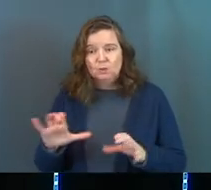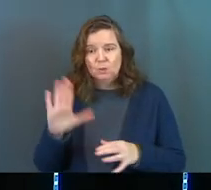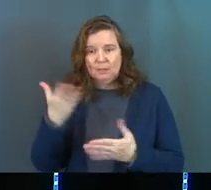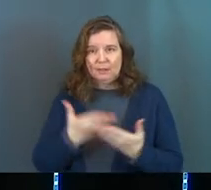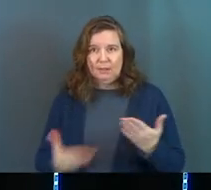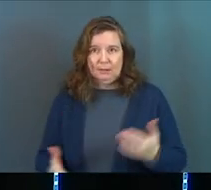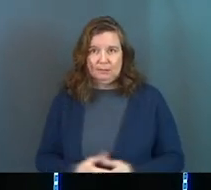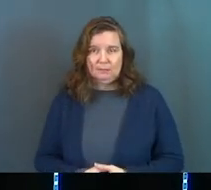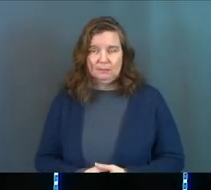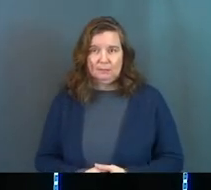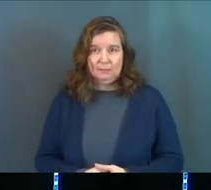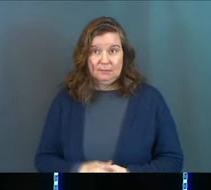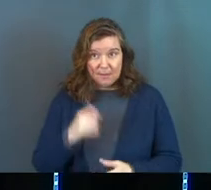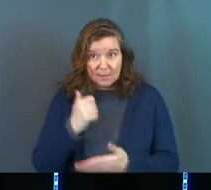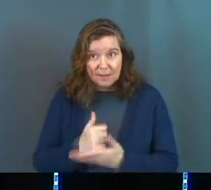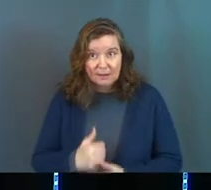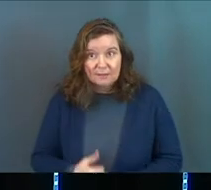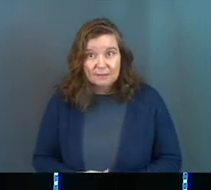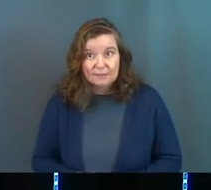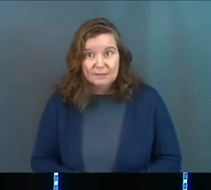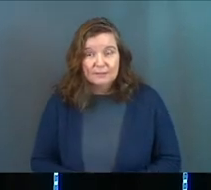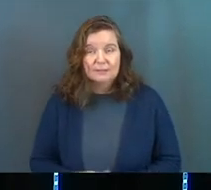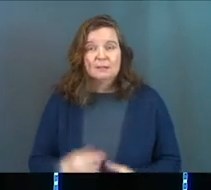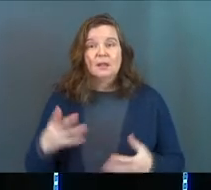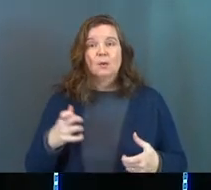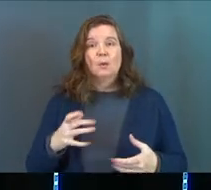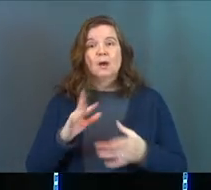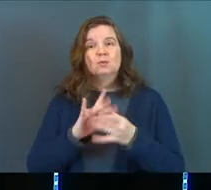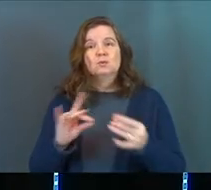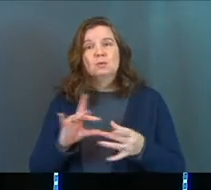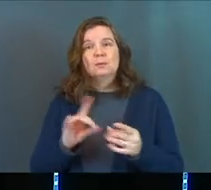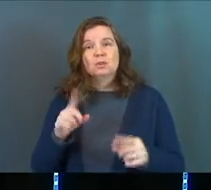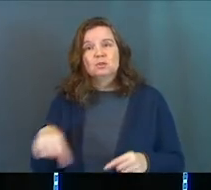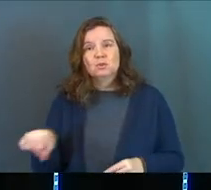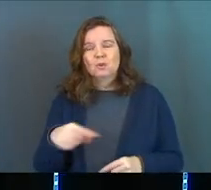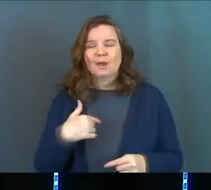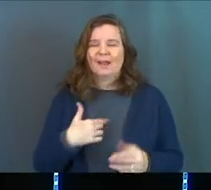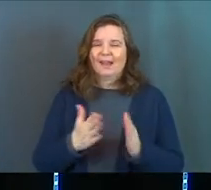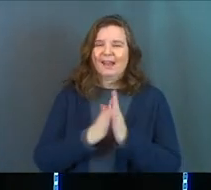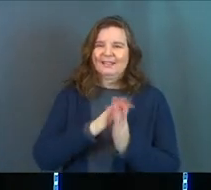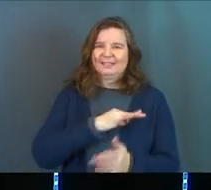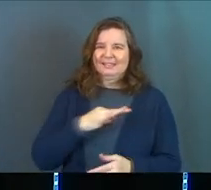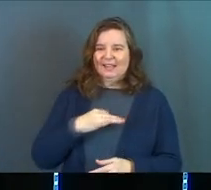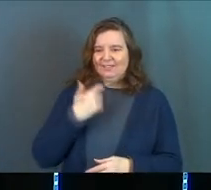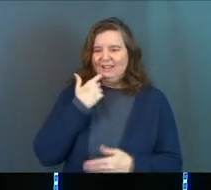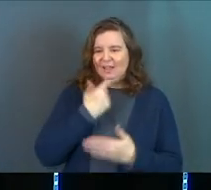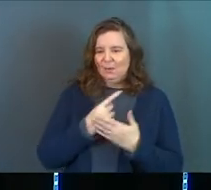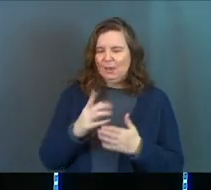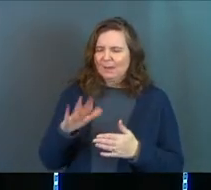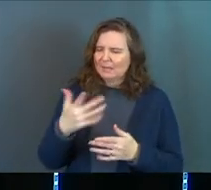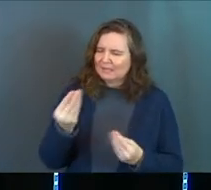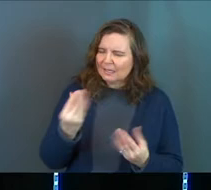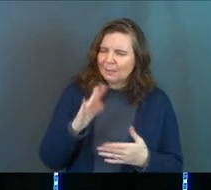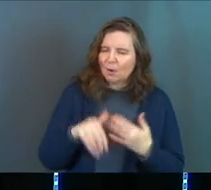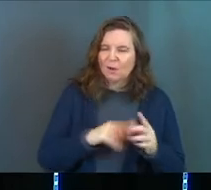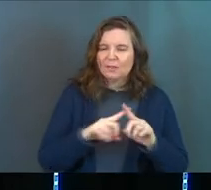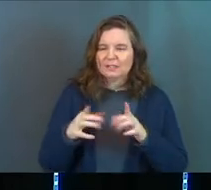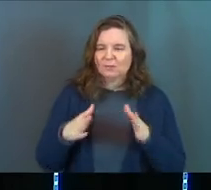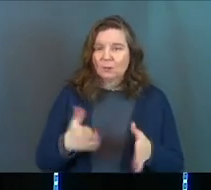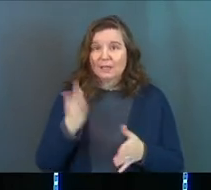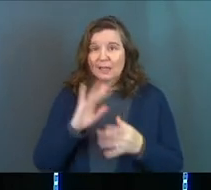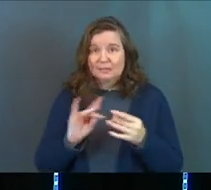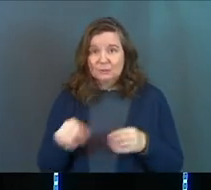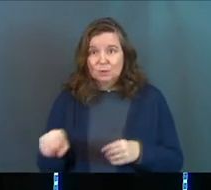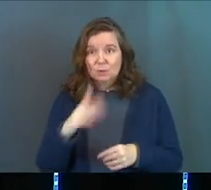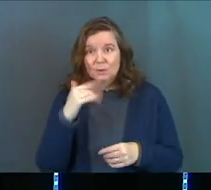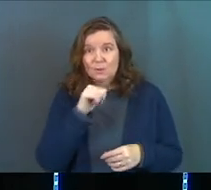do his thing. Amen? Amen. He wants to speak to you. I asked the staff this last week. I'm like, tell me about all the different ways God